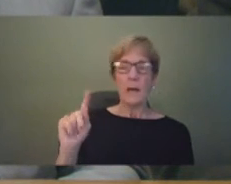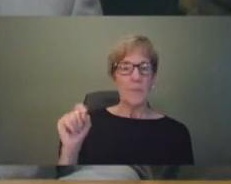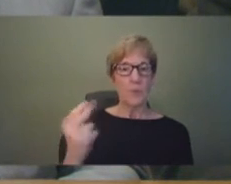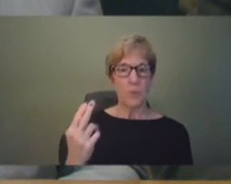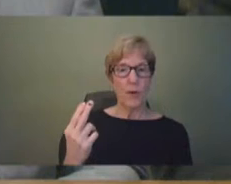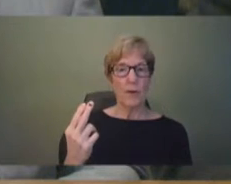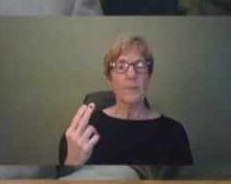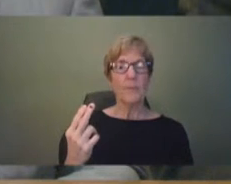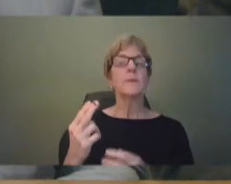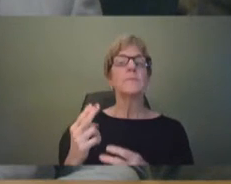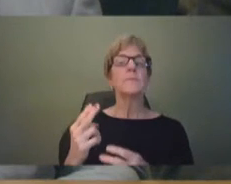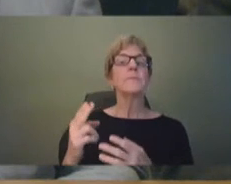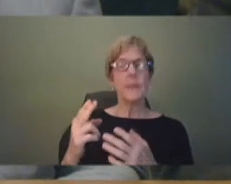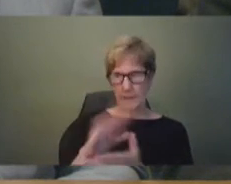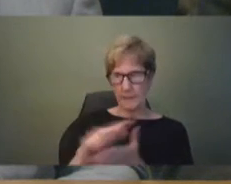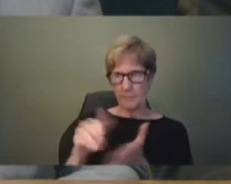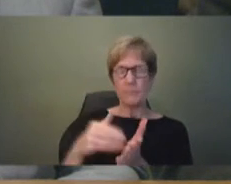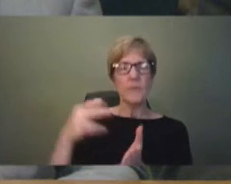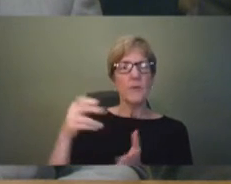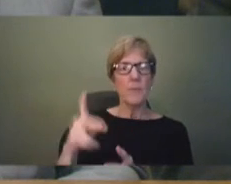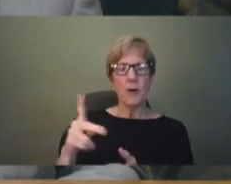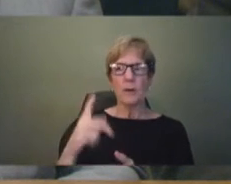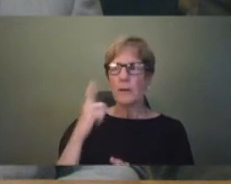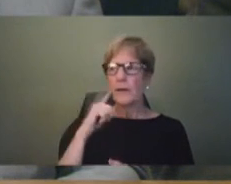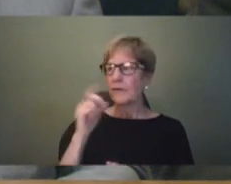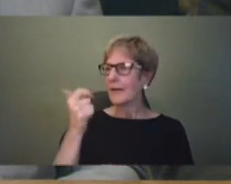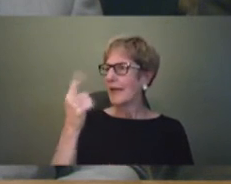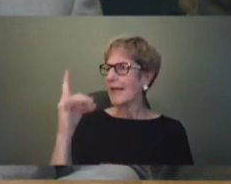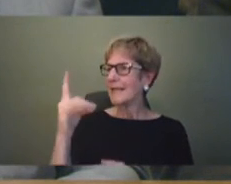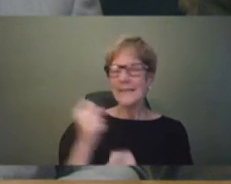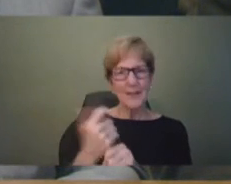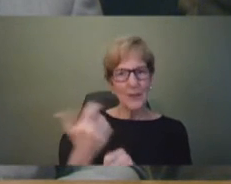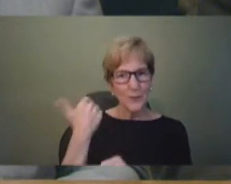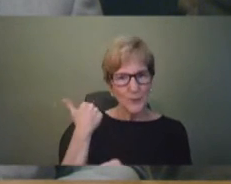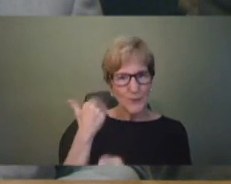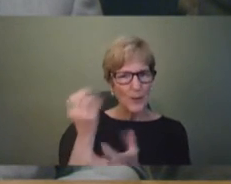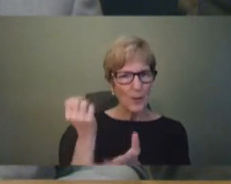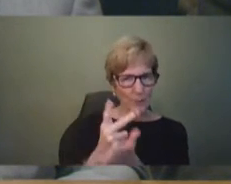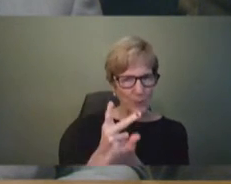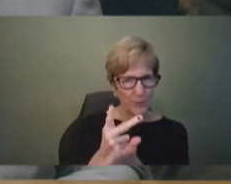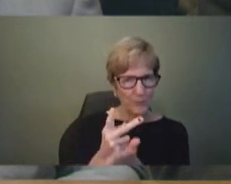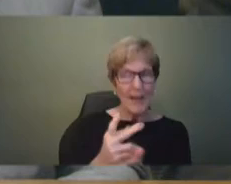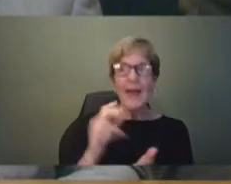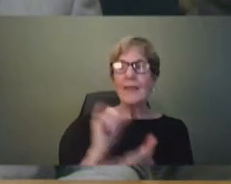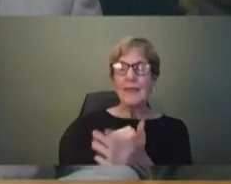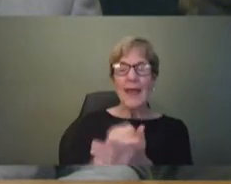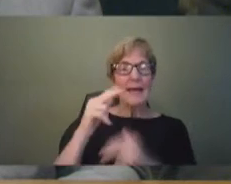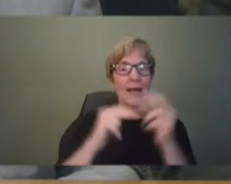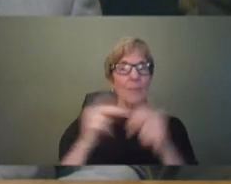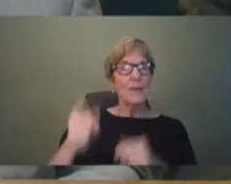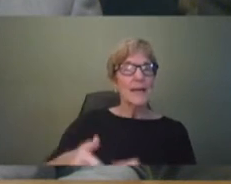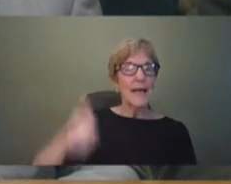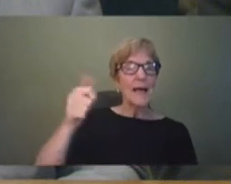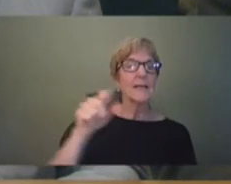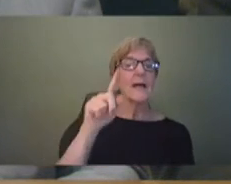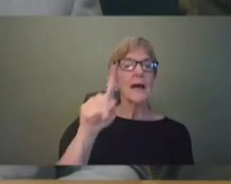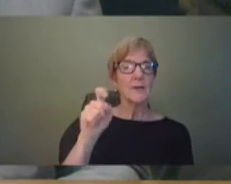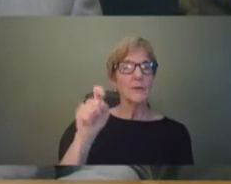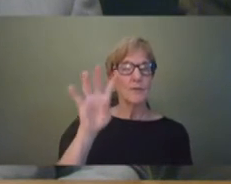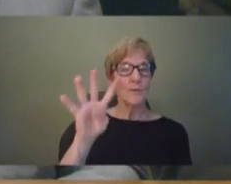Commonwealth Park probably approved about 18 years ago uh and that had a building height of 145 ft we talked with the